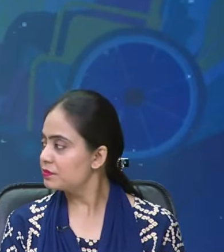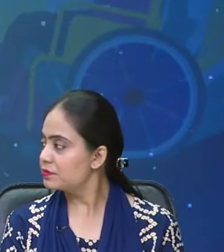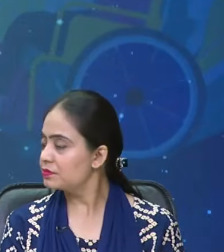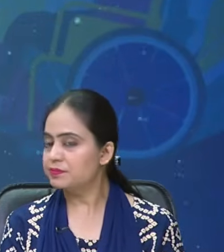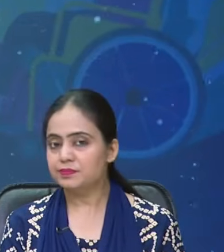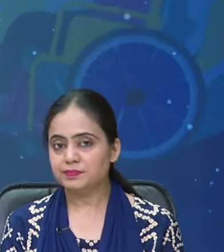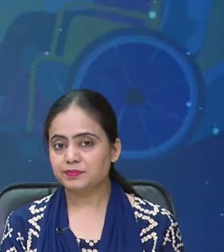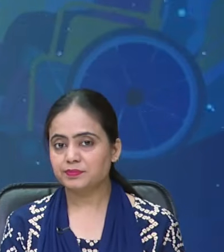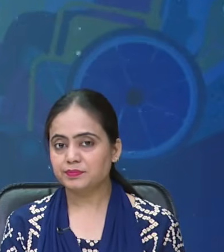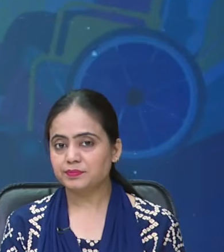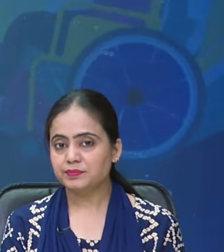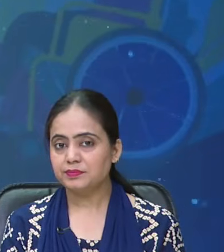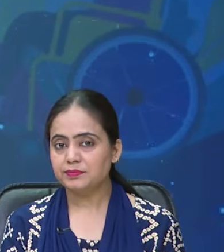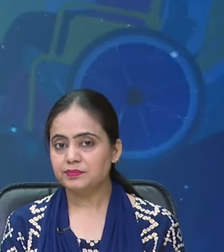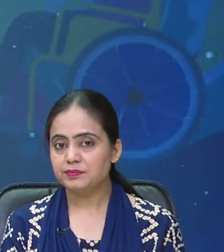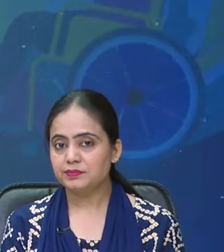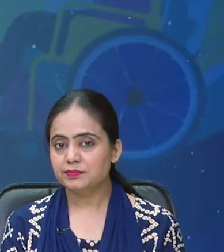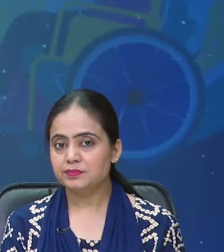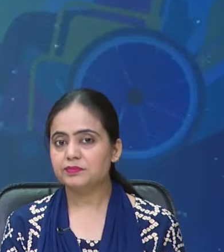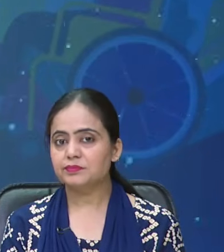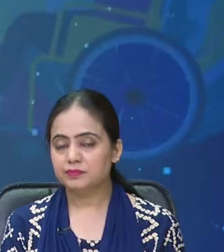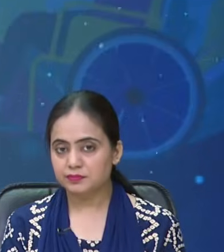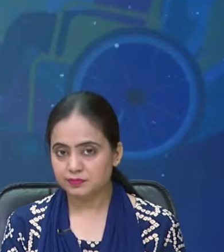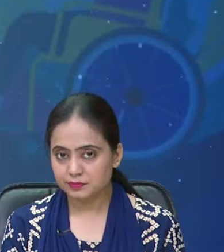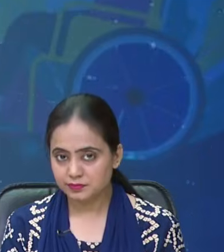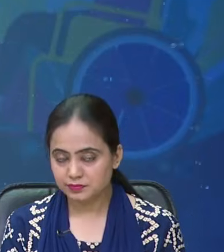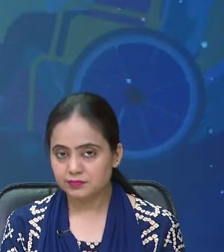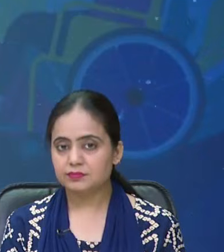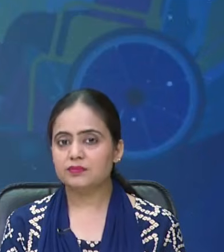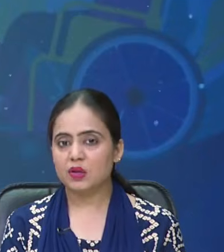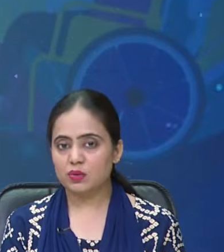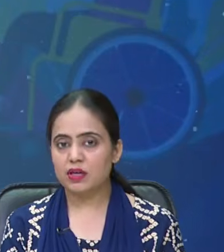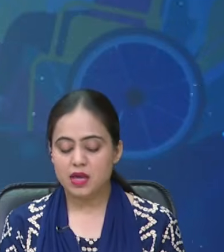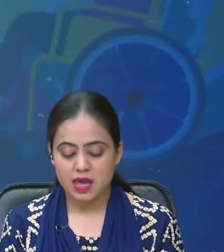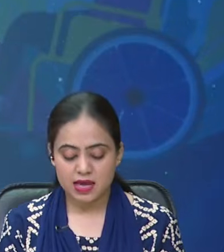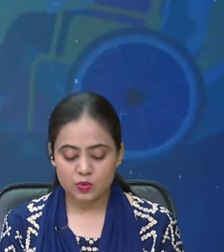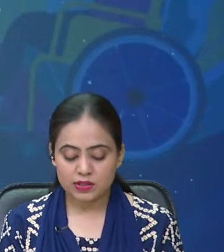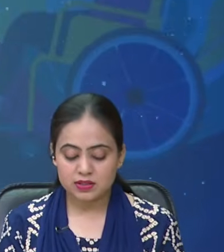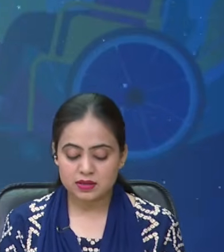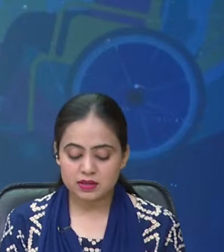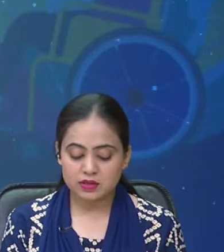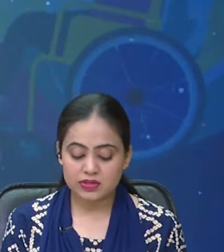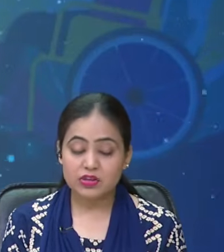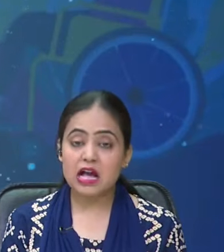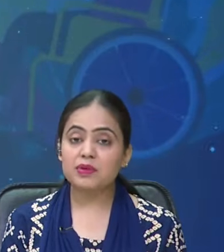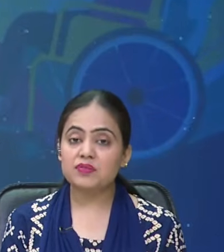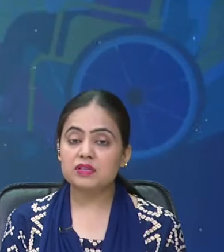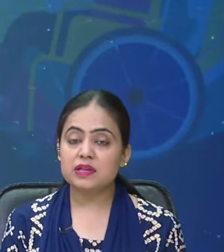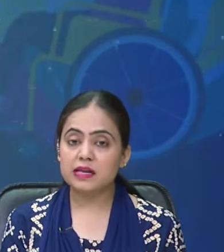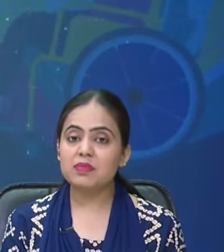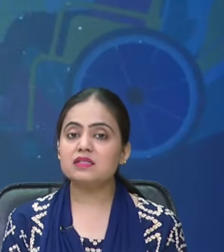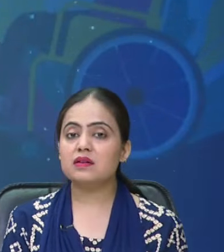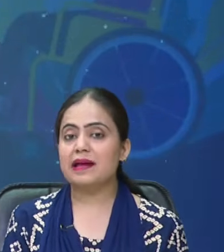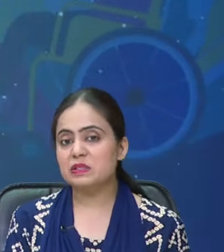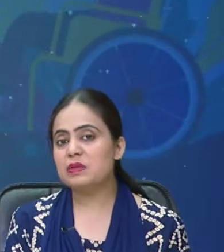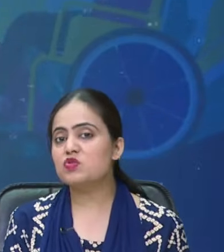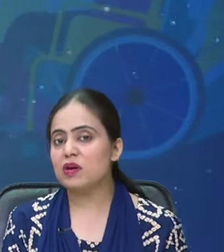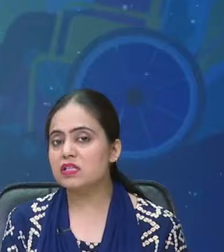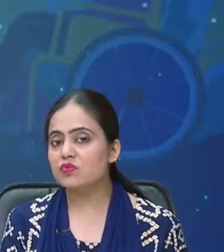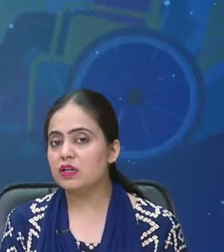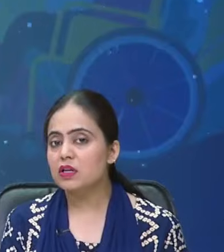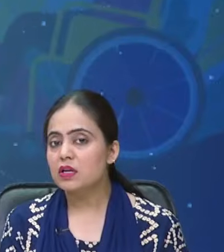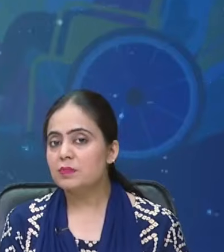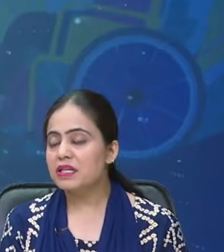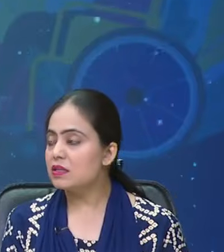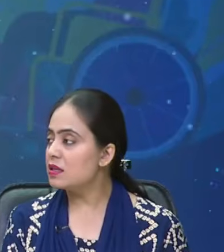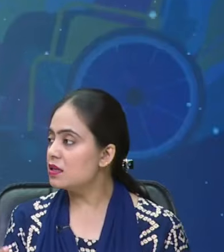teacher has the rights to remove the teacher from the particular school. Okay. And what, sir, what will happen if this headmaster has been